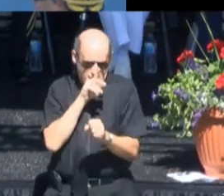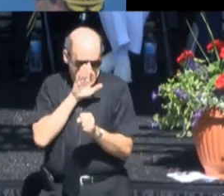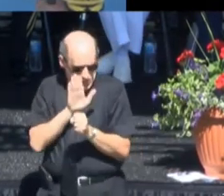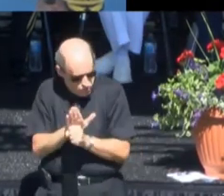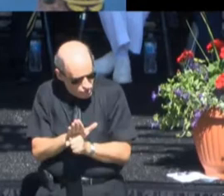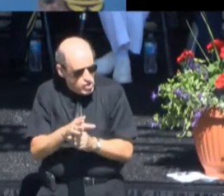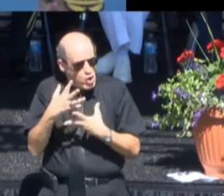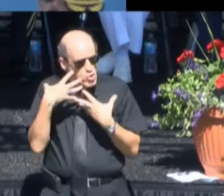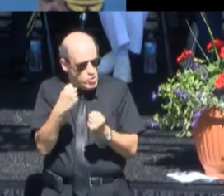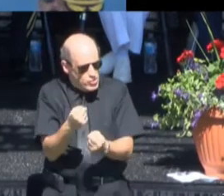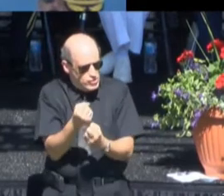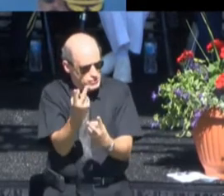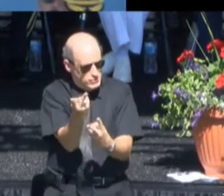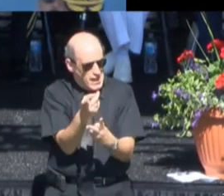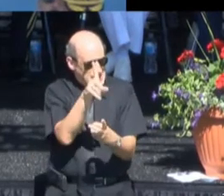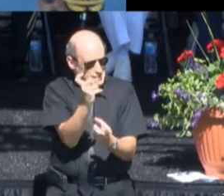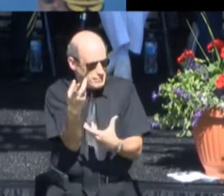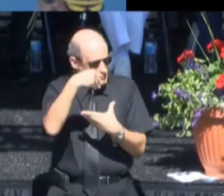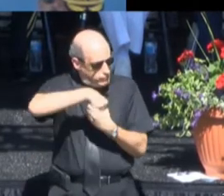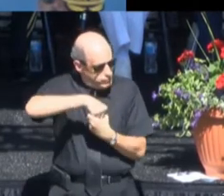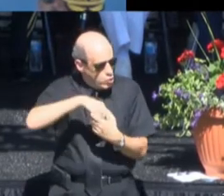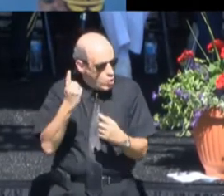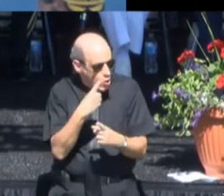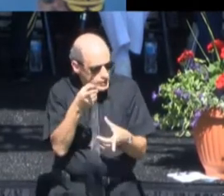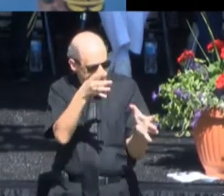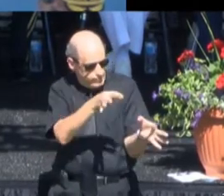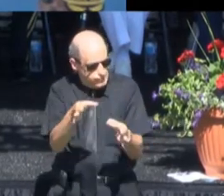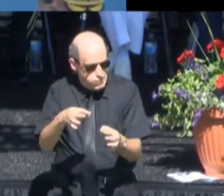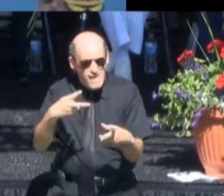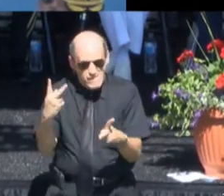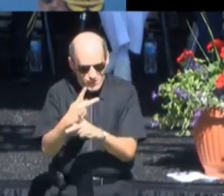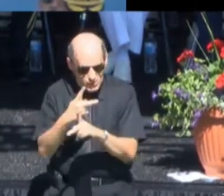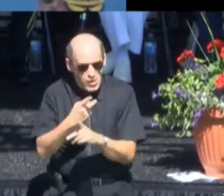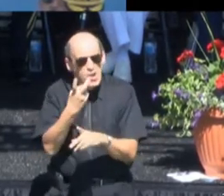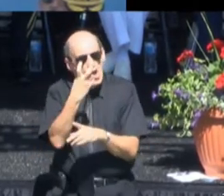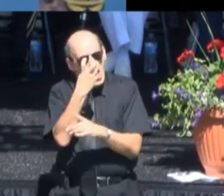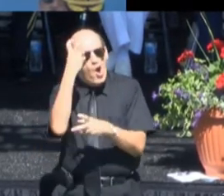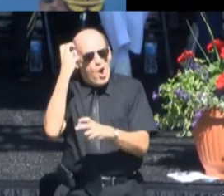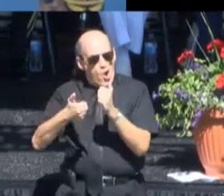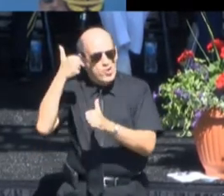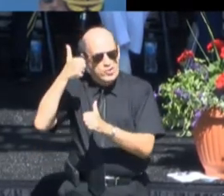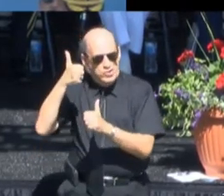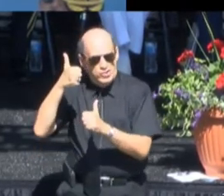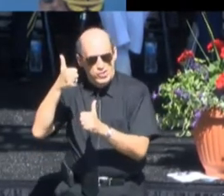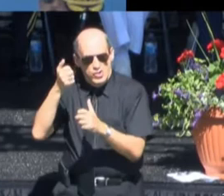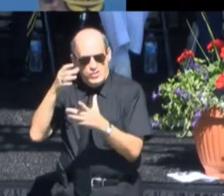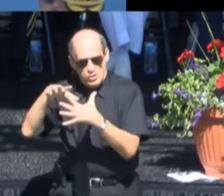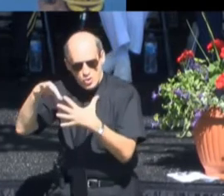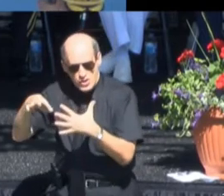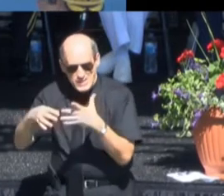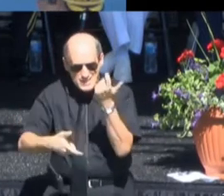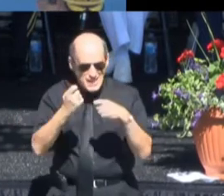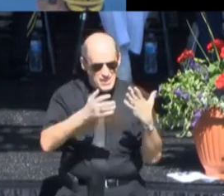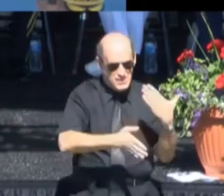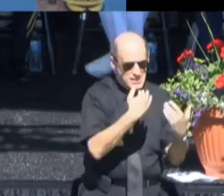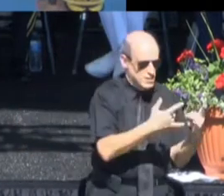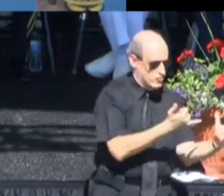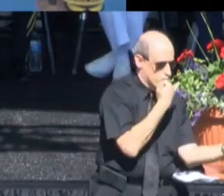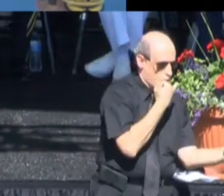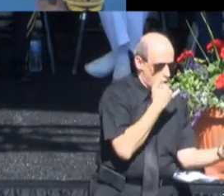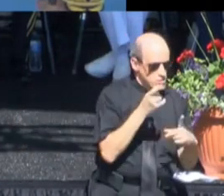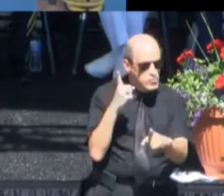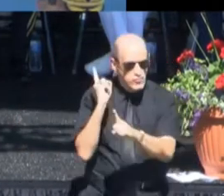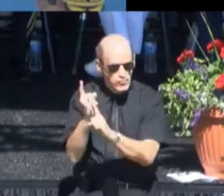and the courage to always choose the harder right over the easier wrong,